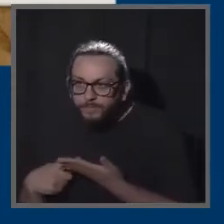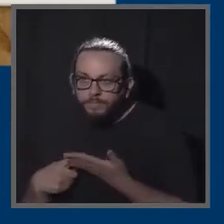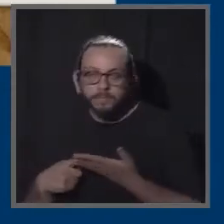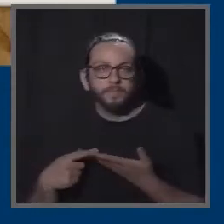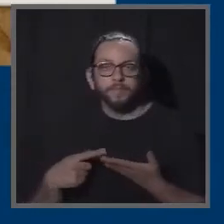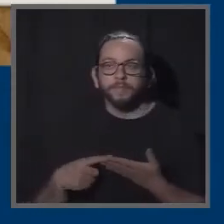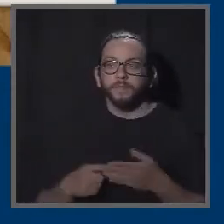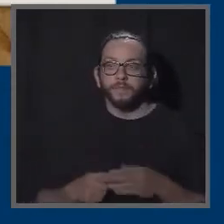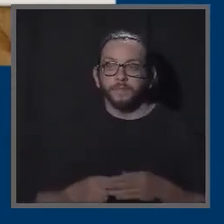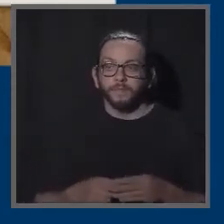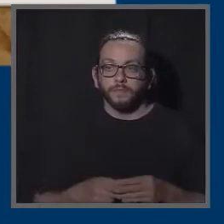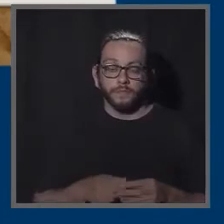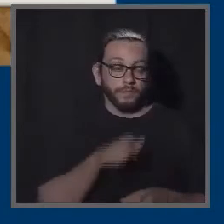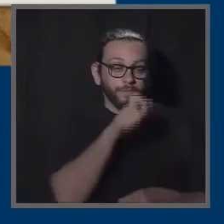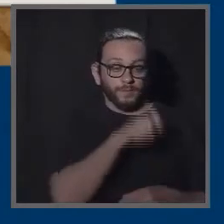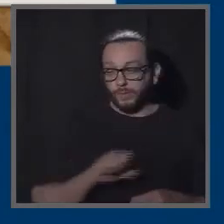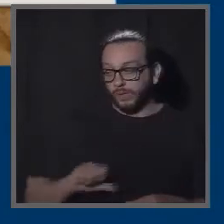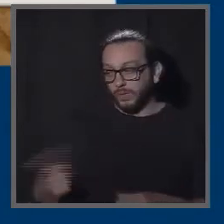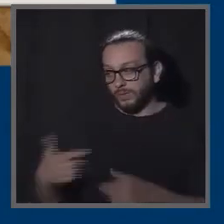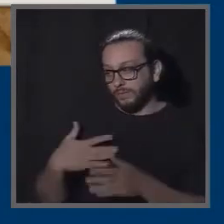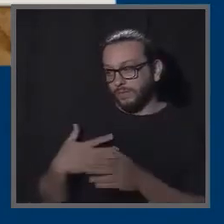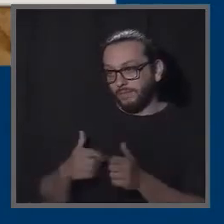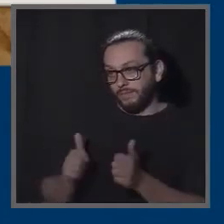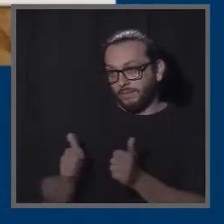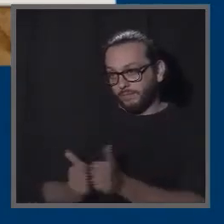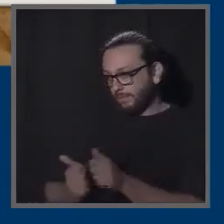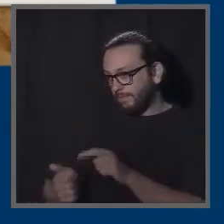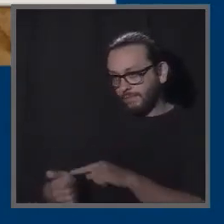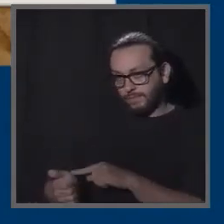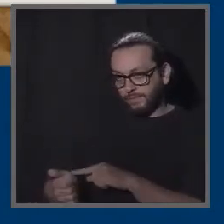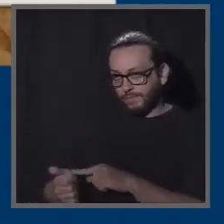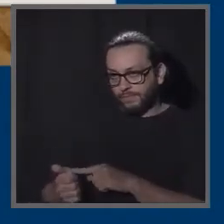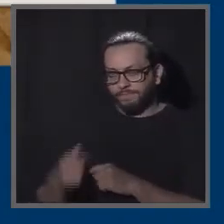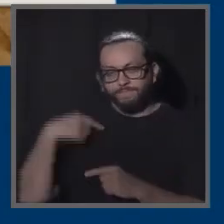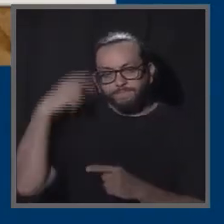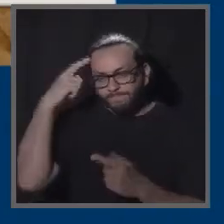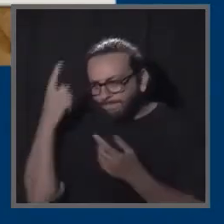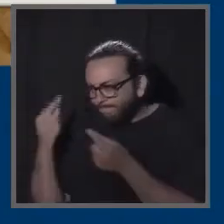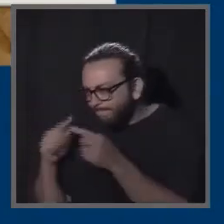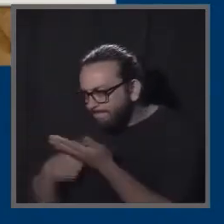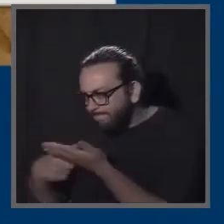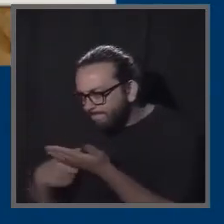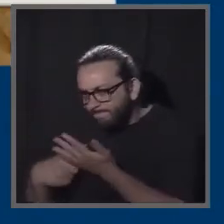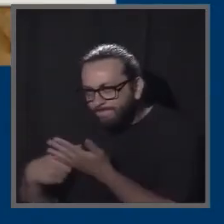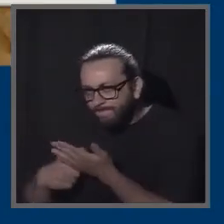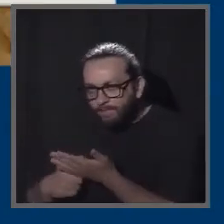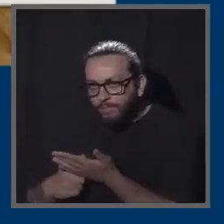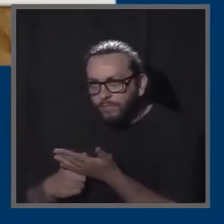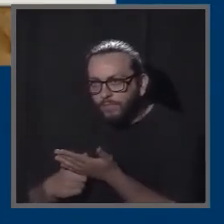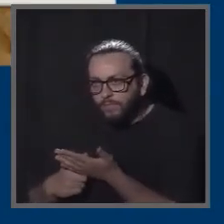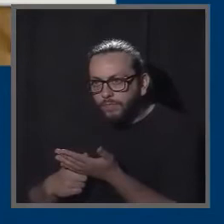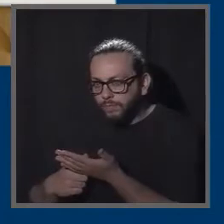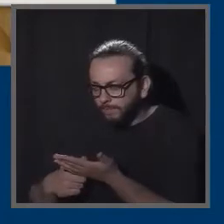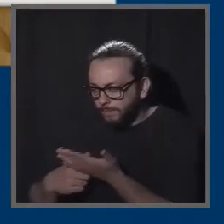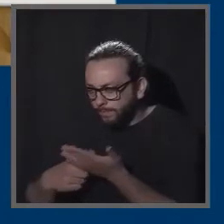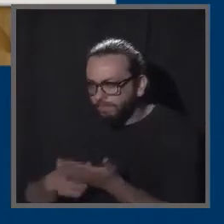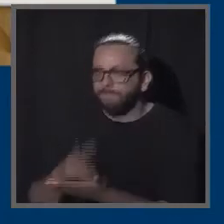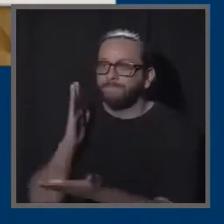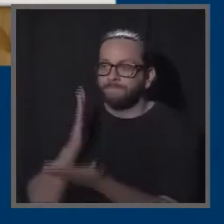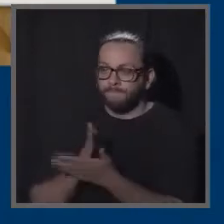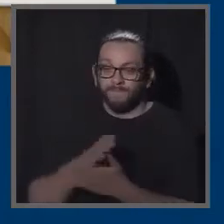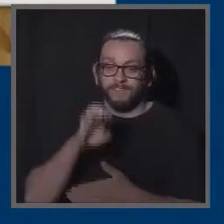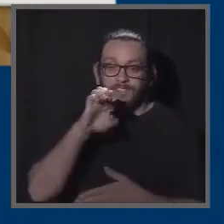I undertook to understand how the ecosystems were developing around the investment in each of these